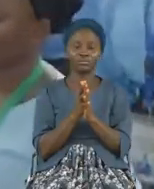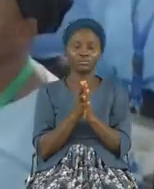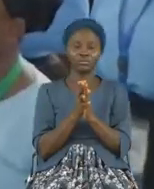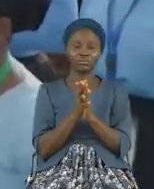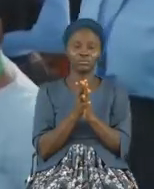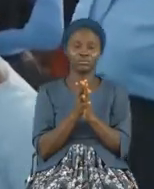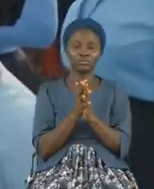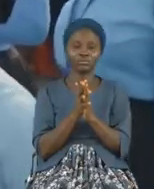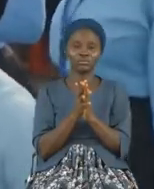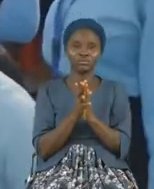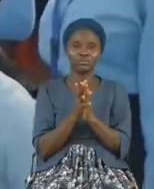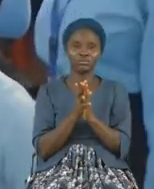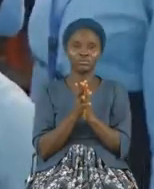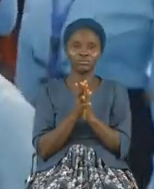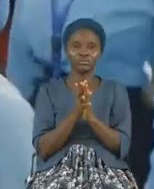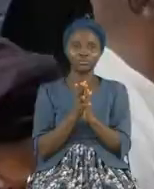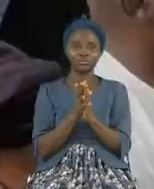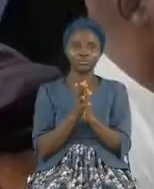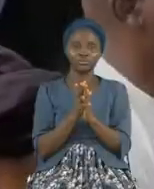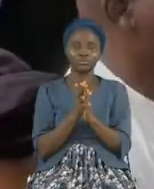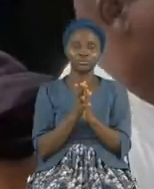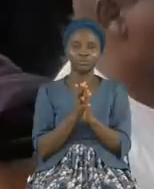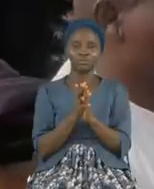Let the supernatural begin.